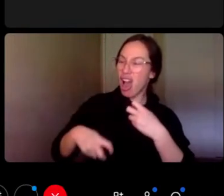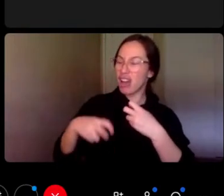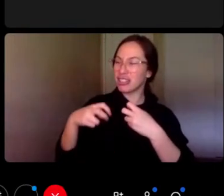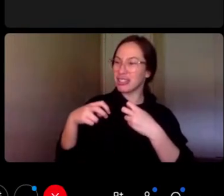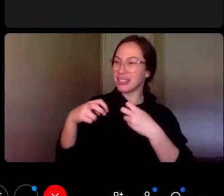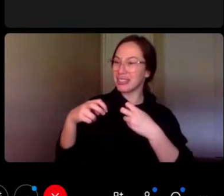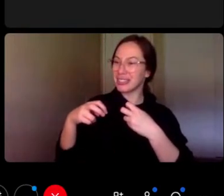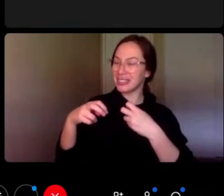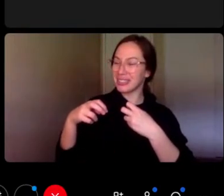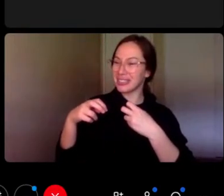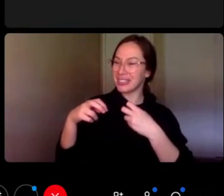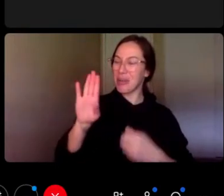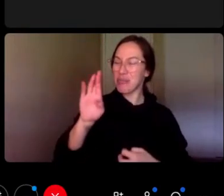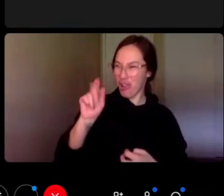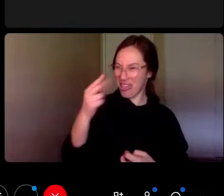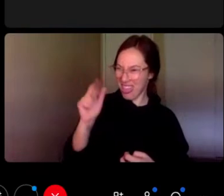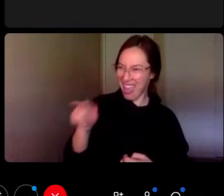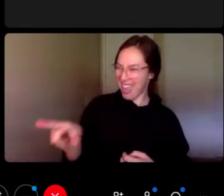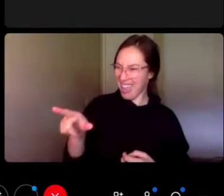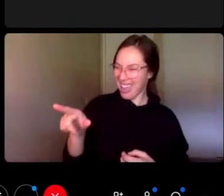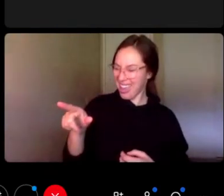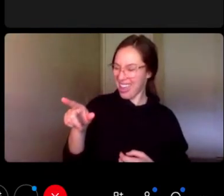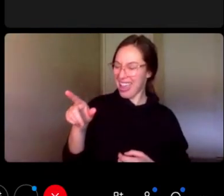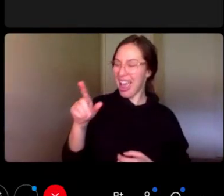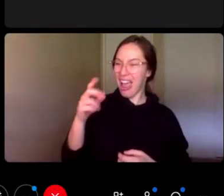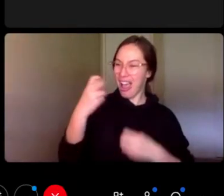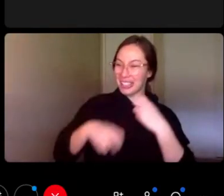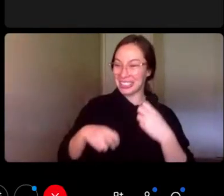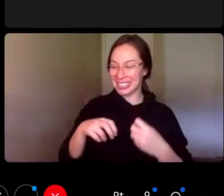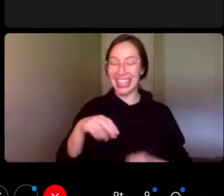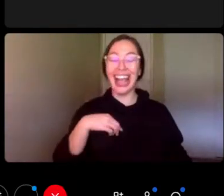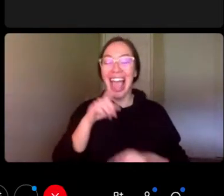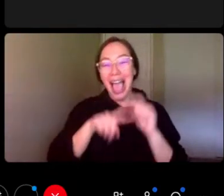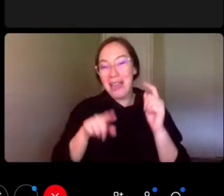I can't imagine Bertha being harsh, but I bet she's got that in her.